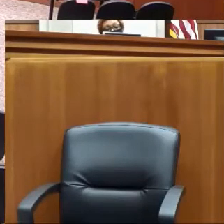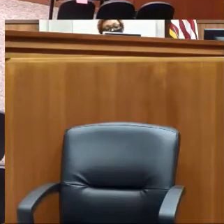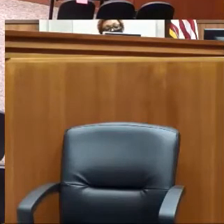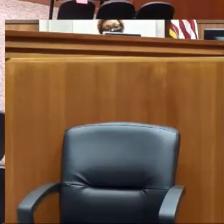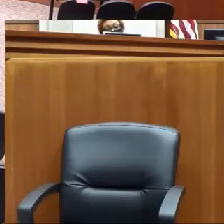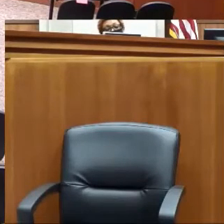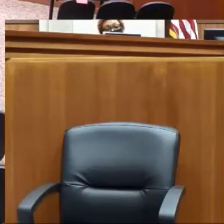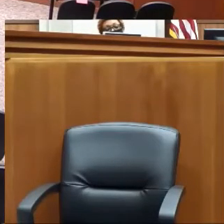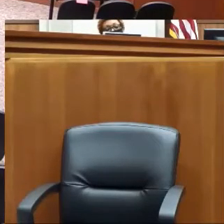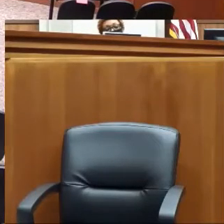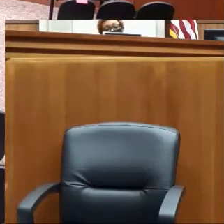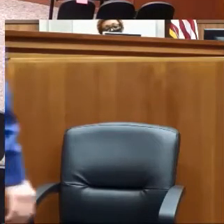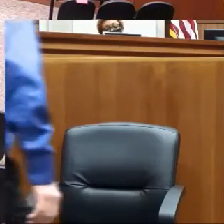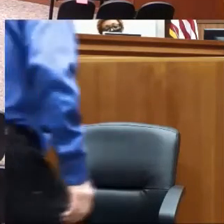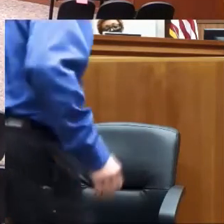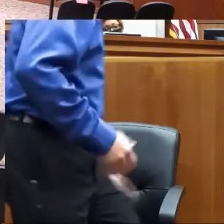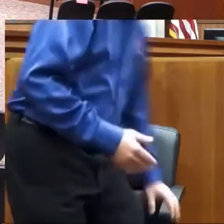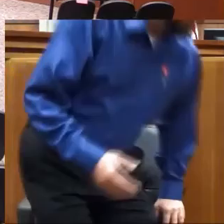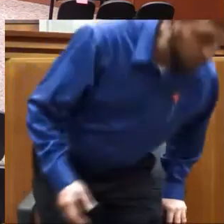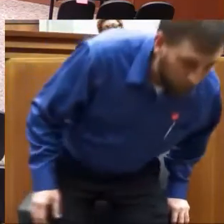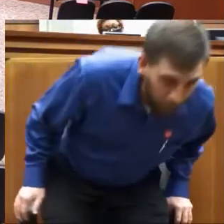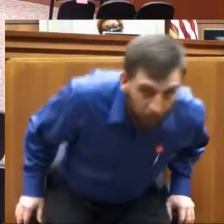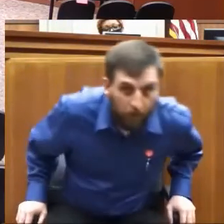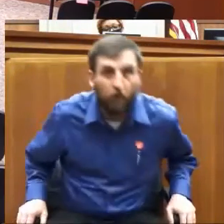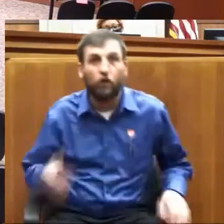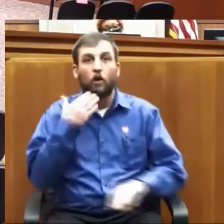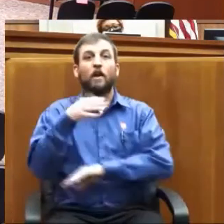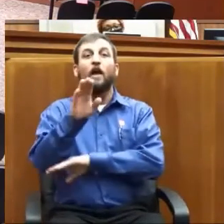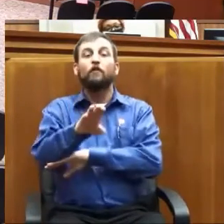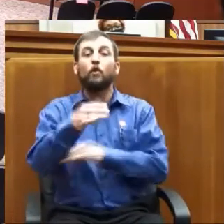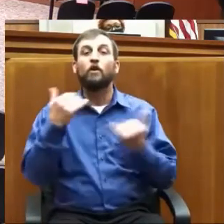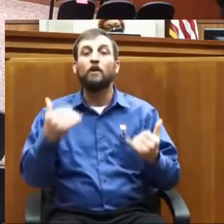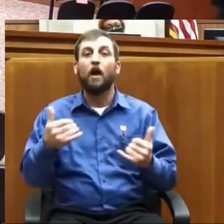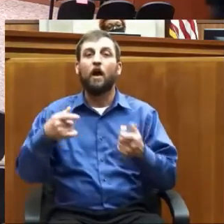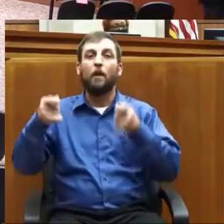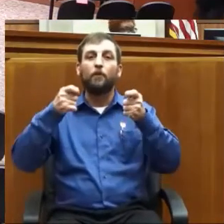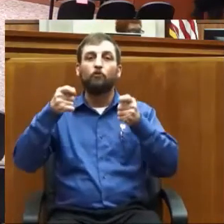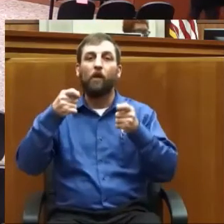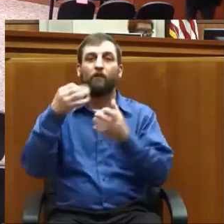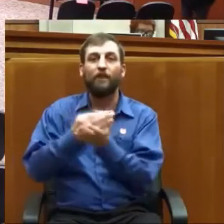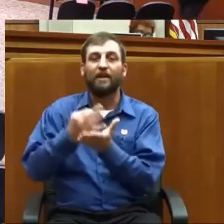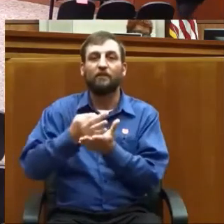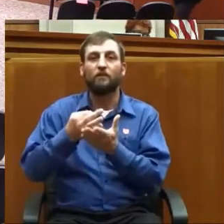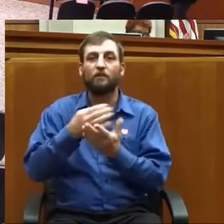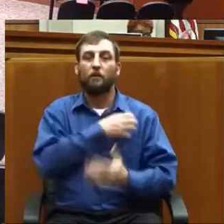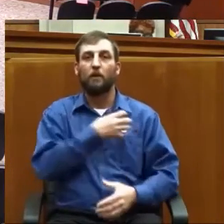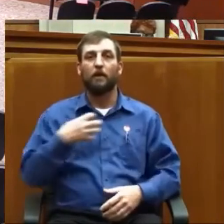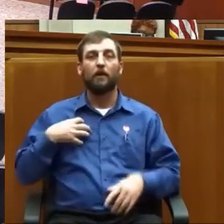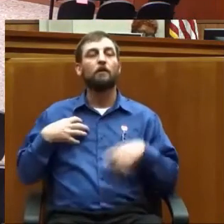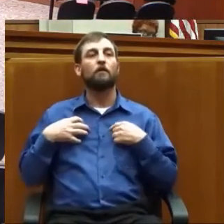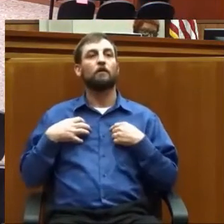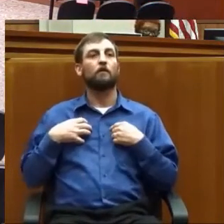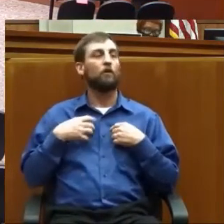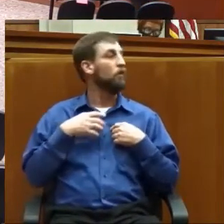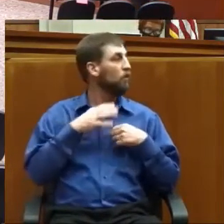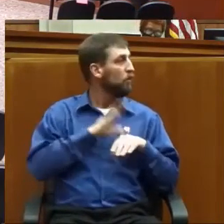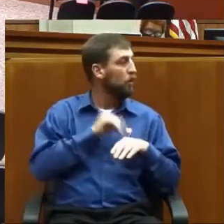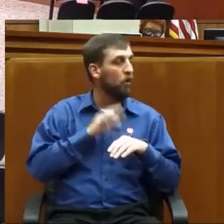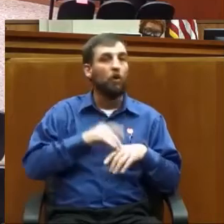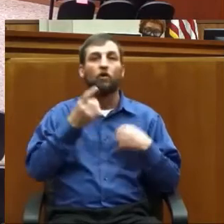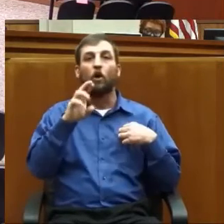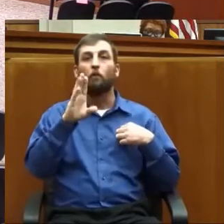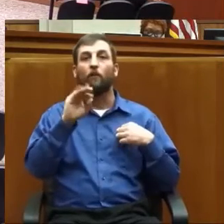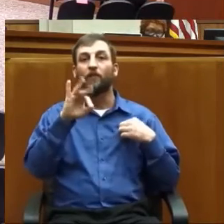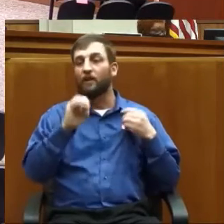Good afternoon. Let's call to order the Administration and Finance Committee. Can we have a roll call, please? Yes.